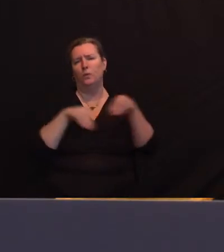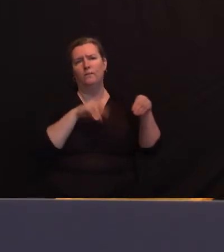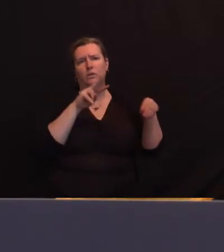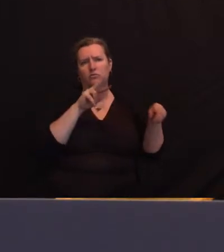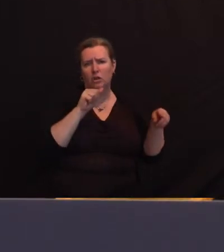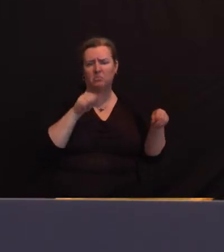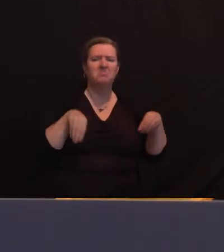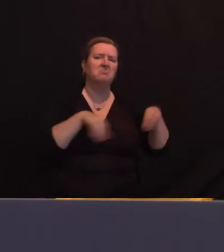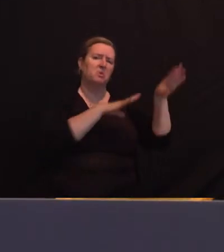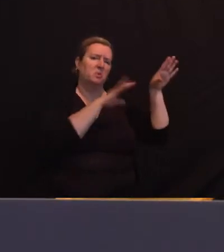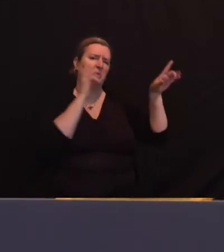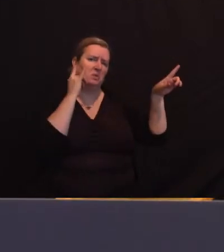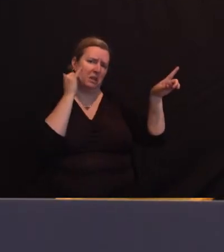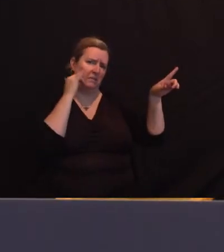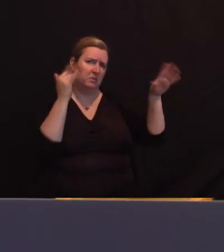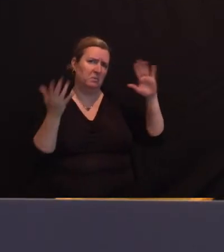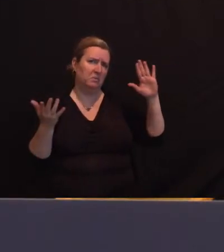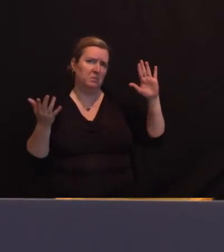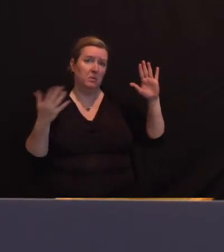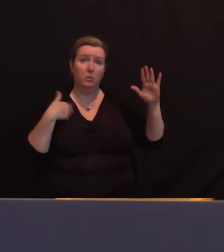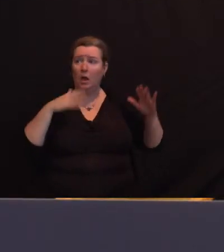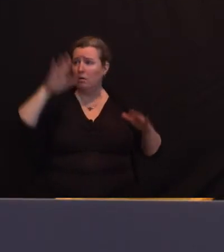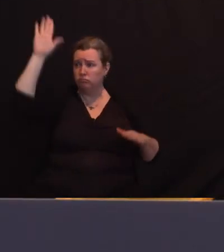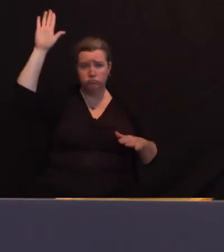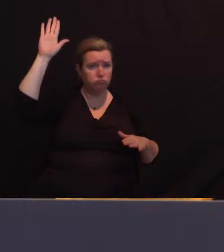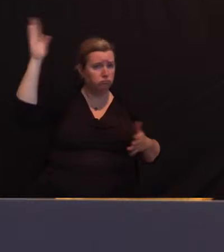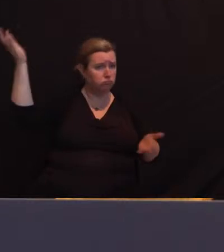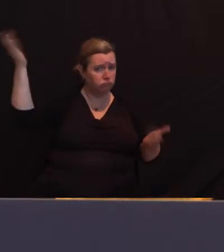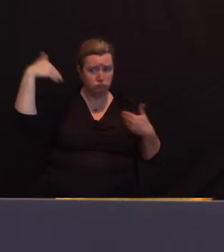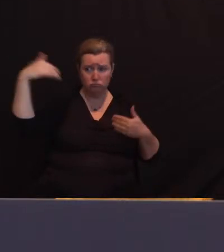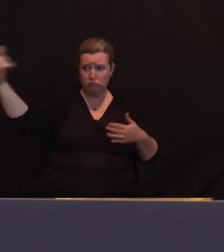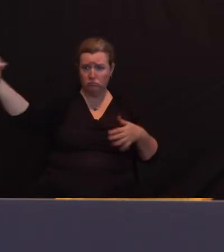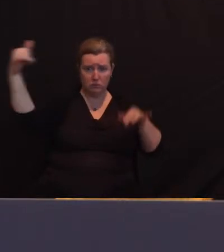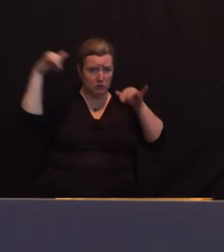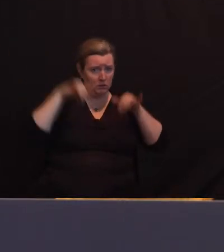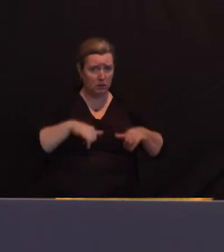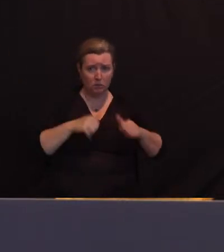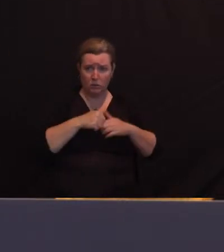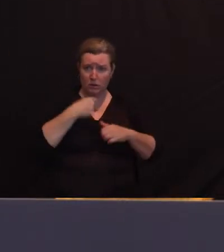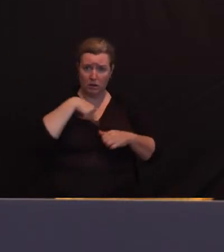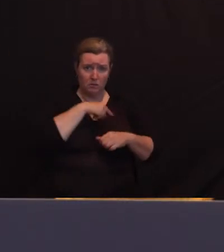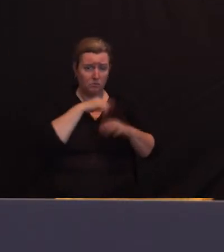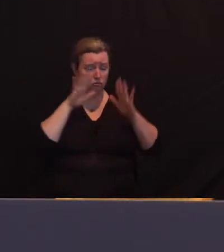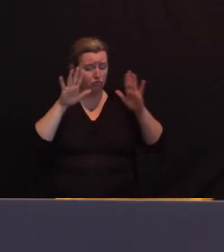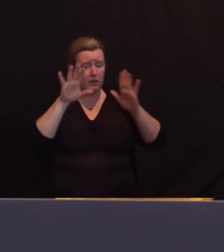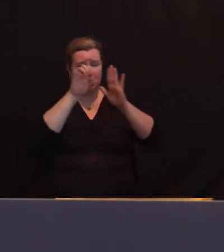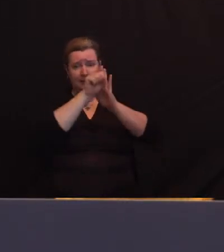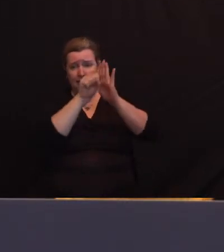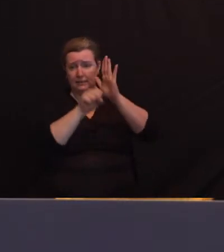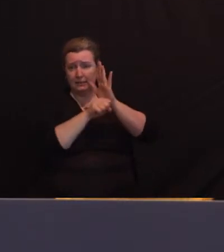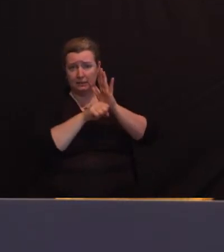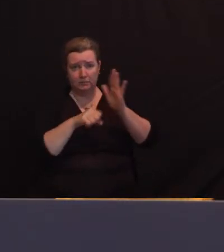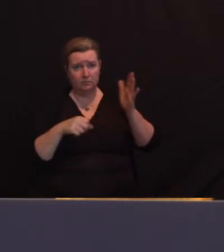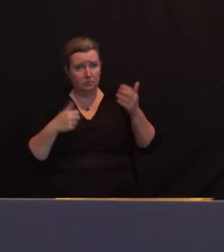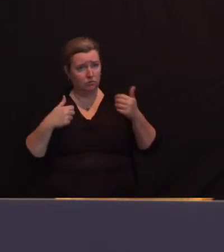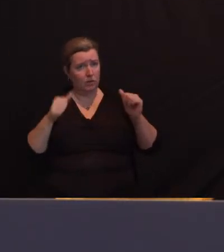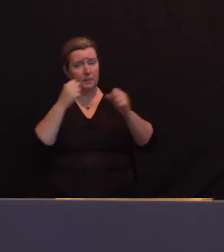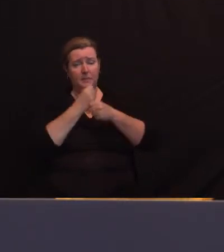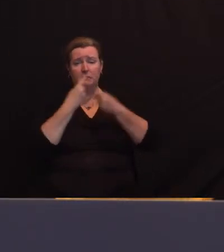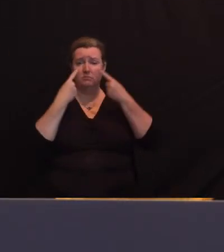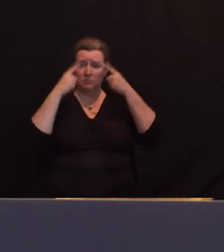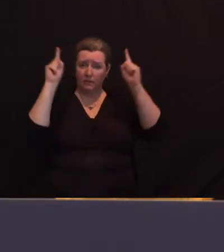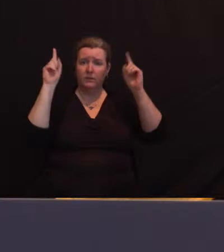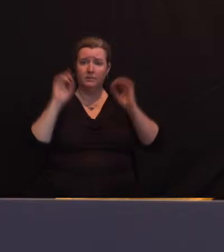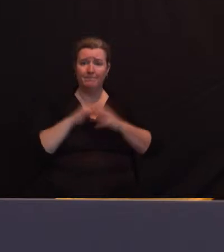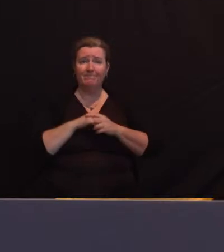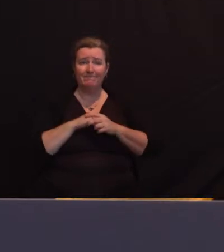won't raise our hand and do our fair share. If they want to stay in the Great Garden State, we'll do everything we can to make that work for them and for us. Thank you. Matt, good